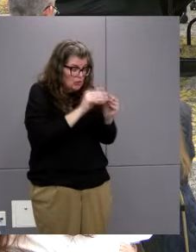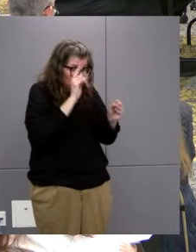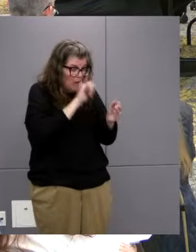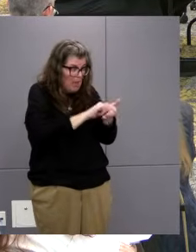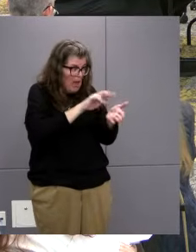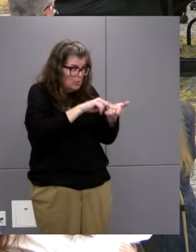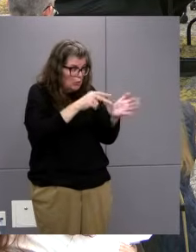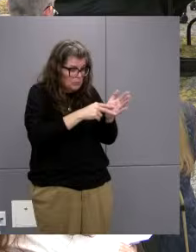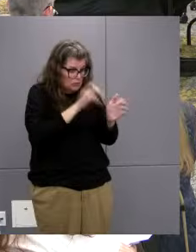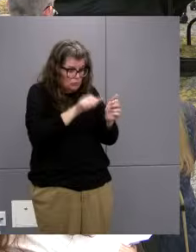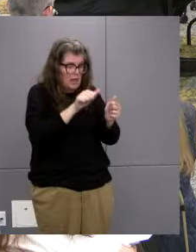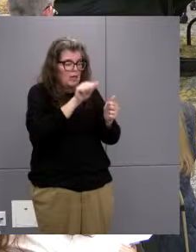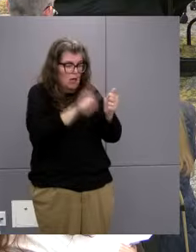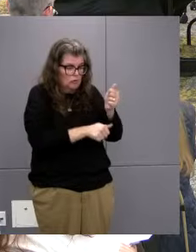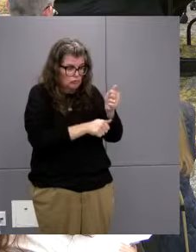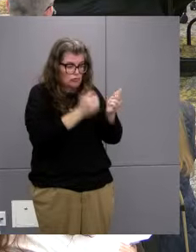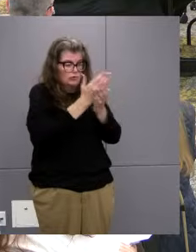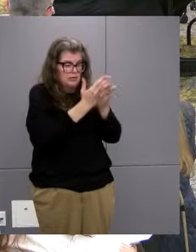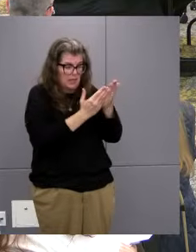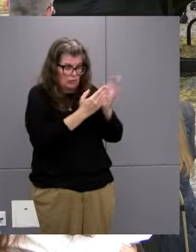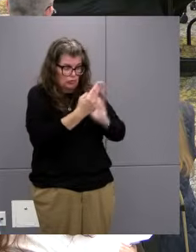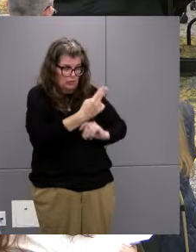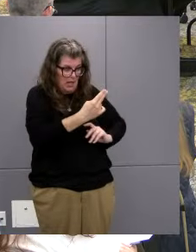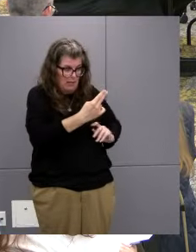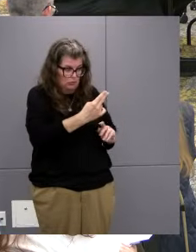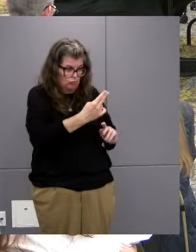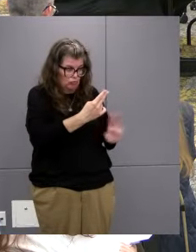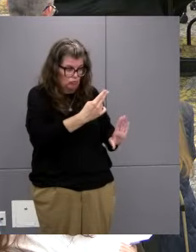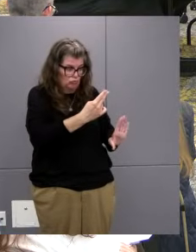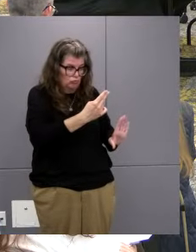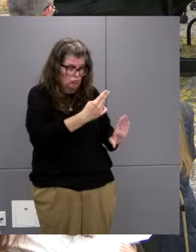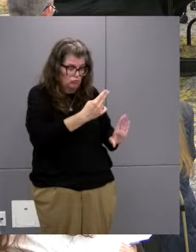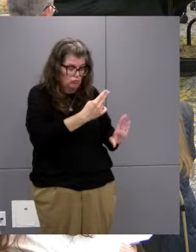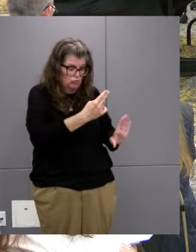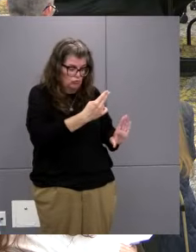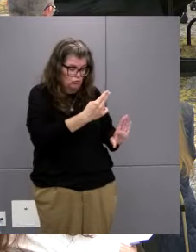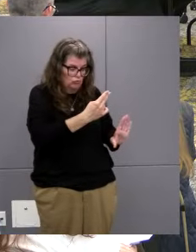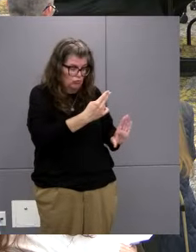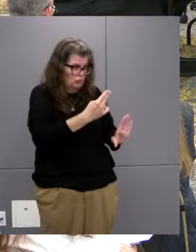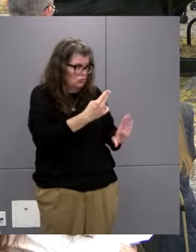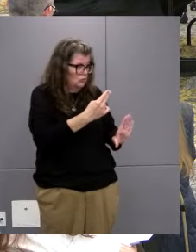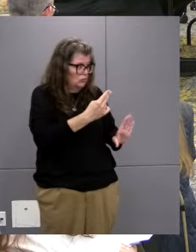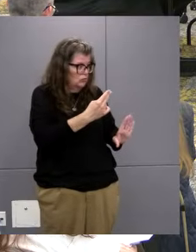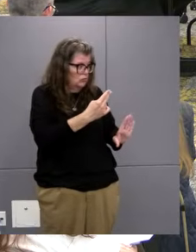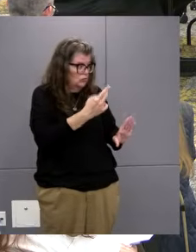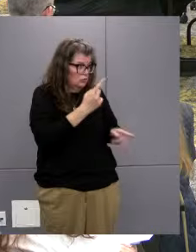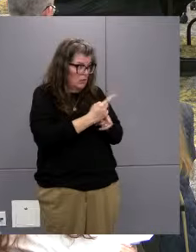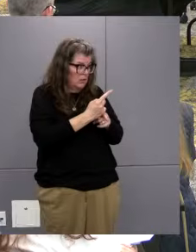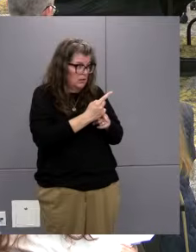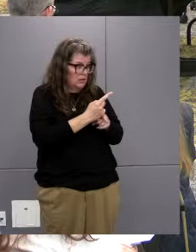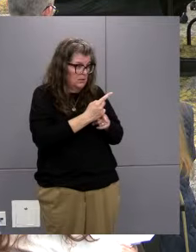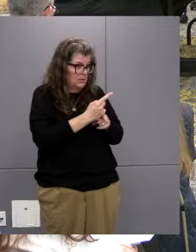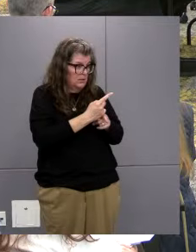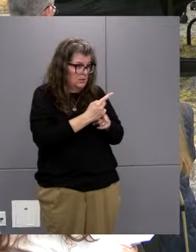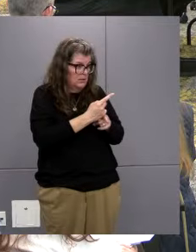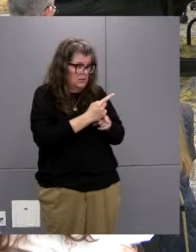under Section H, just as I said, and I believe Attorney DeWitt may wanted to talk about